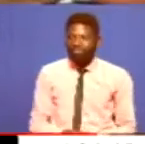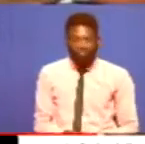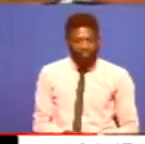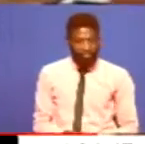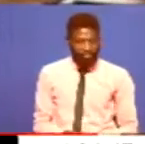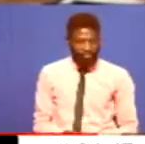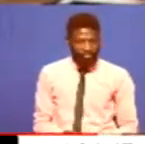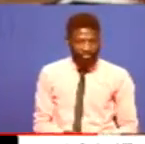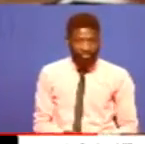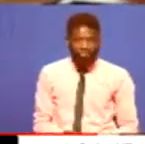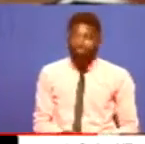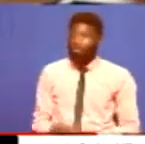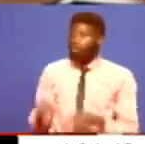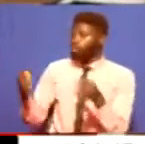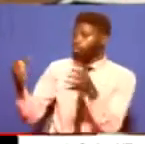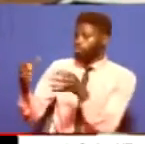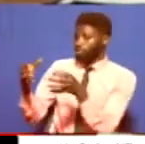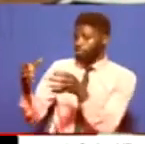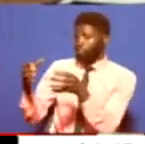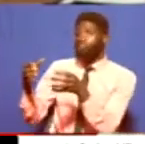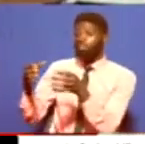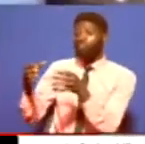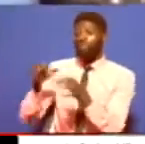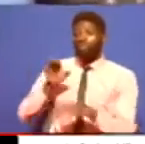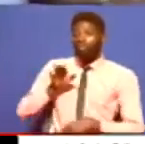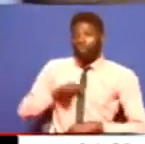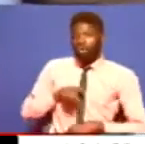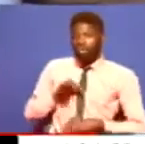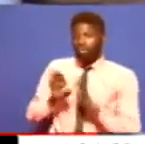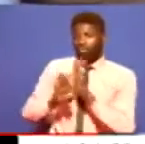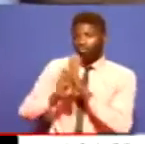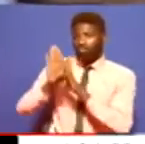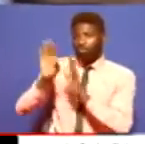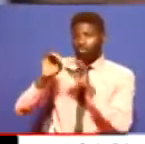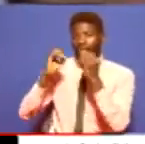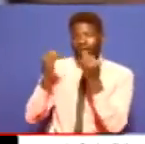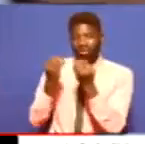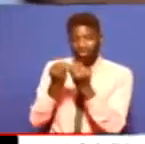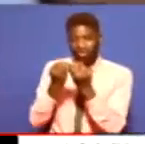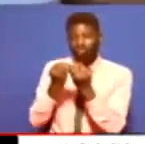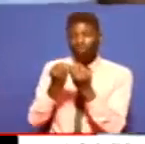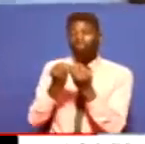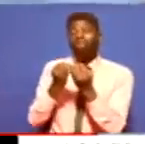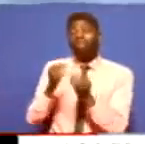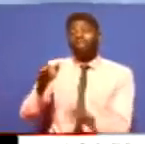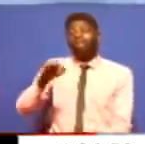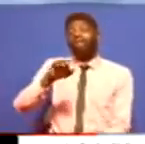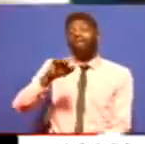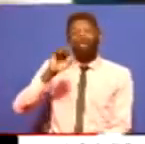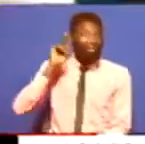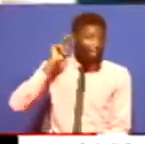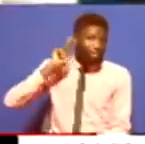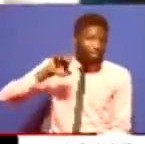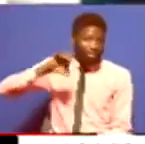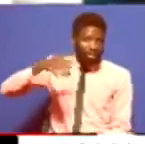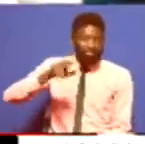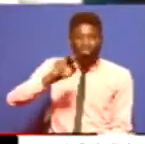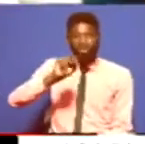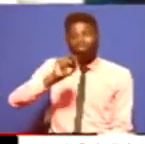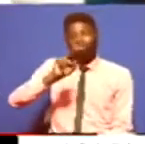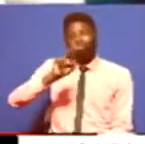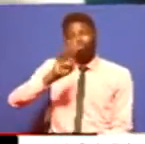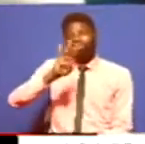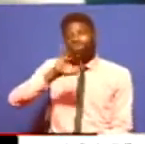Meanwhile, a section of members of the Maendeleo ya Wanawake organization in Nubia, Nyanchwa, Kisii County, has called for